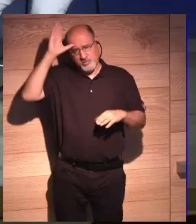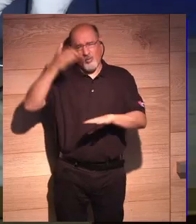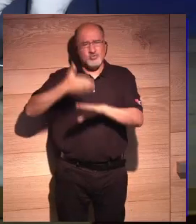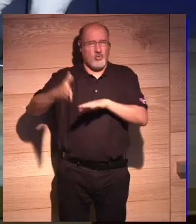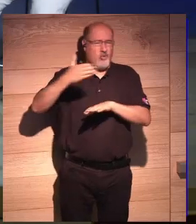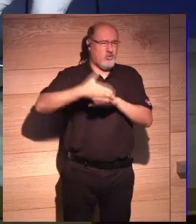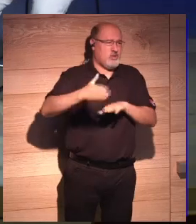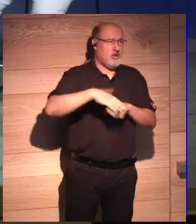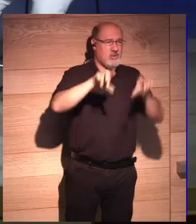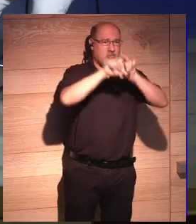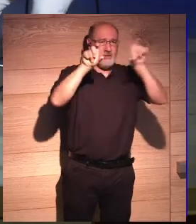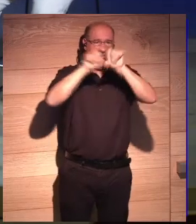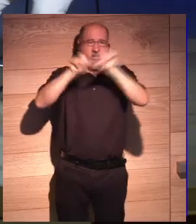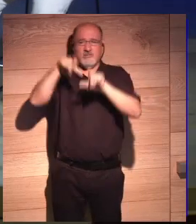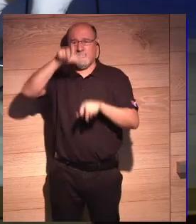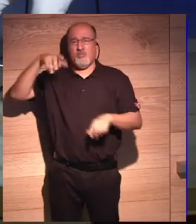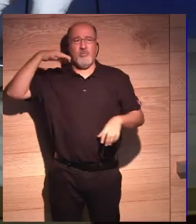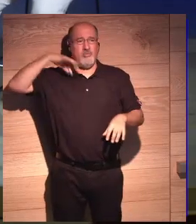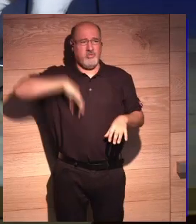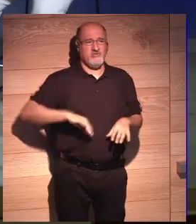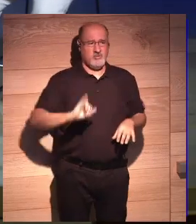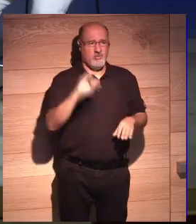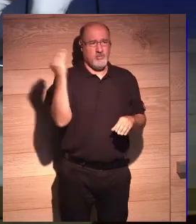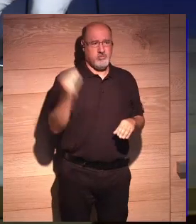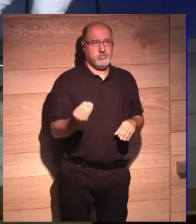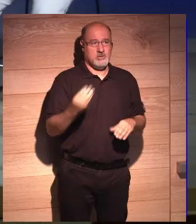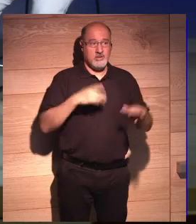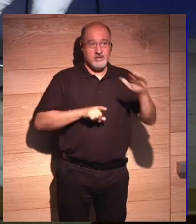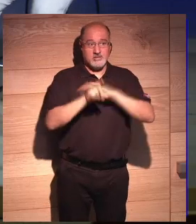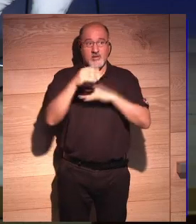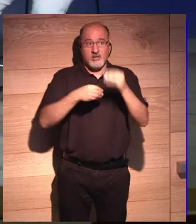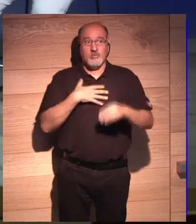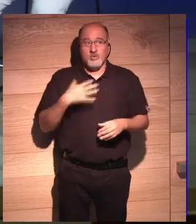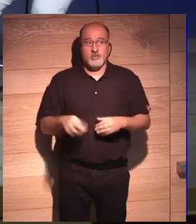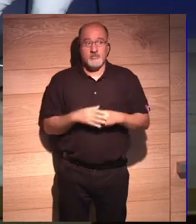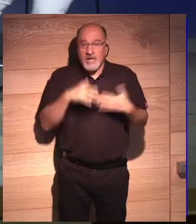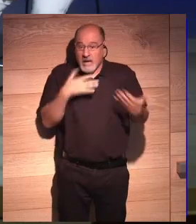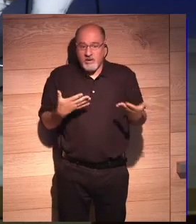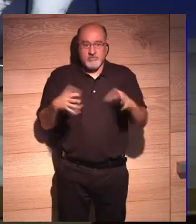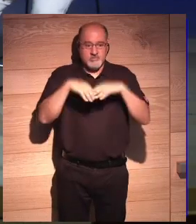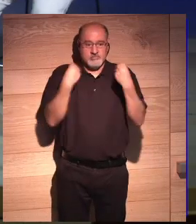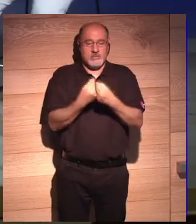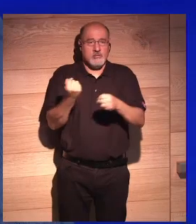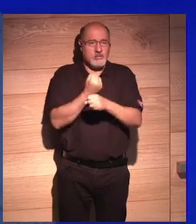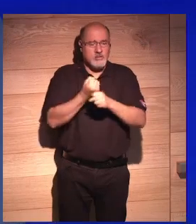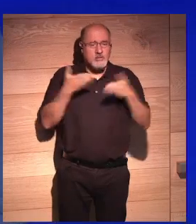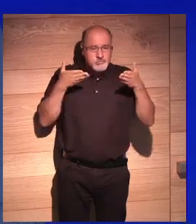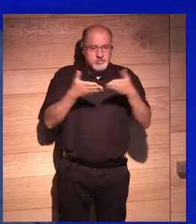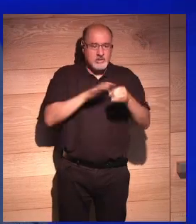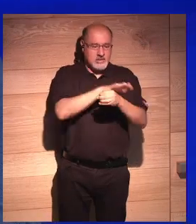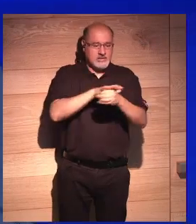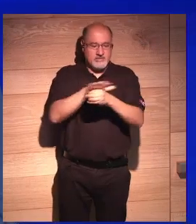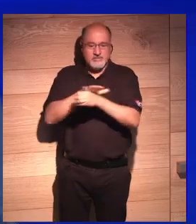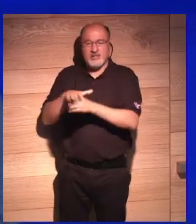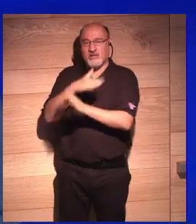have a great amount of talent in order to develop this type of things. And we are